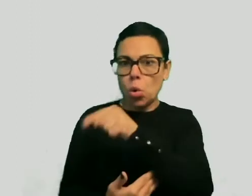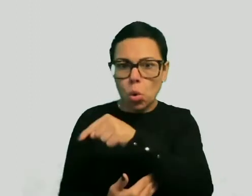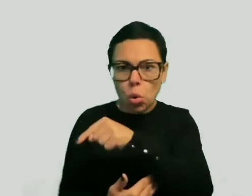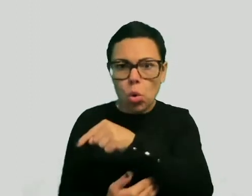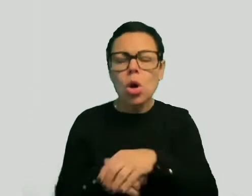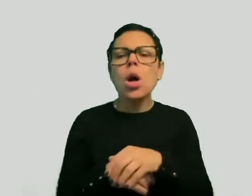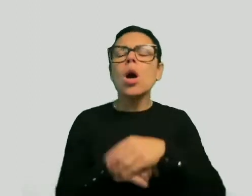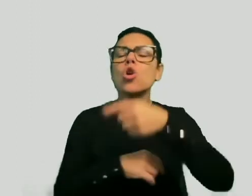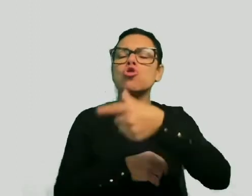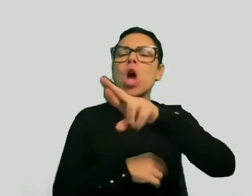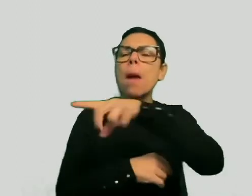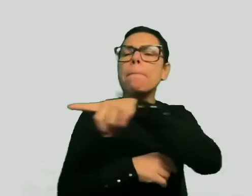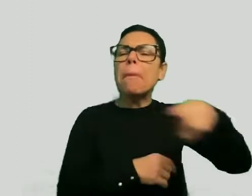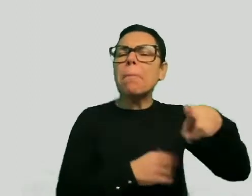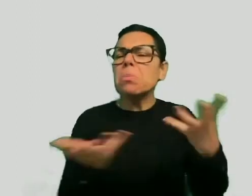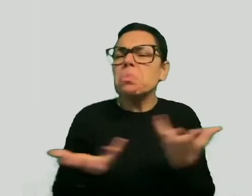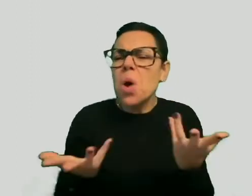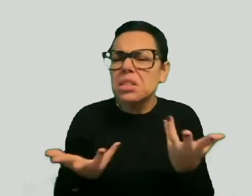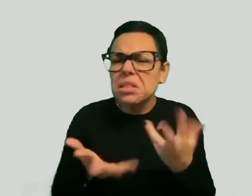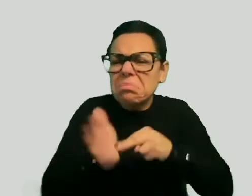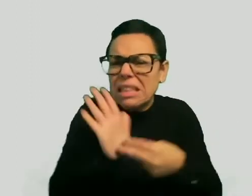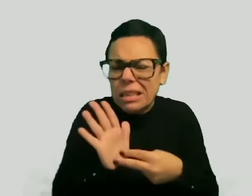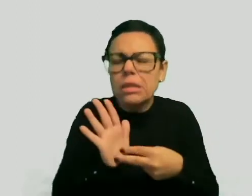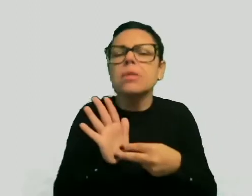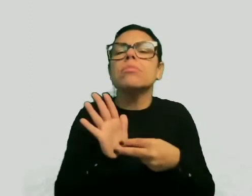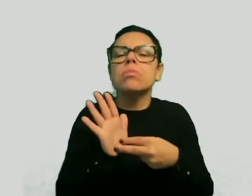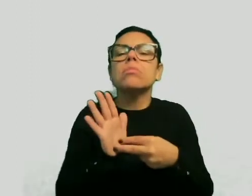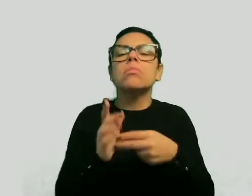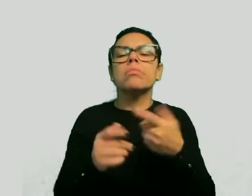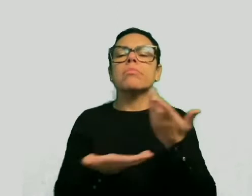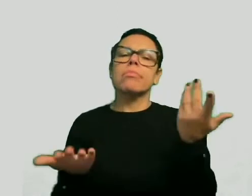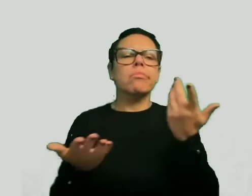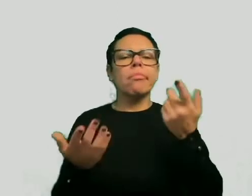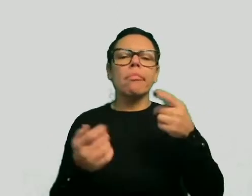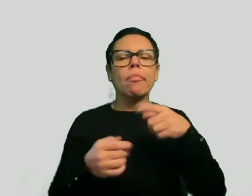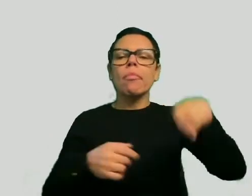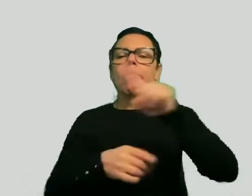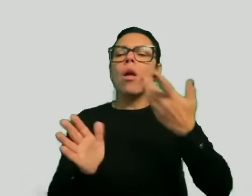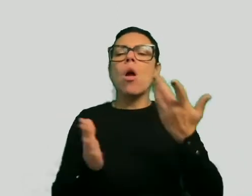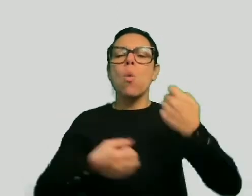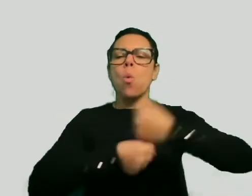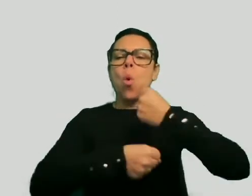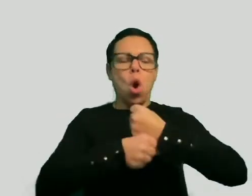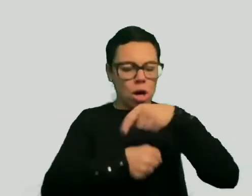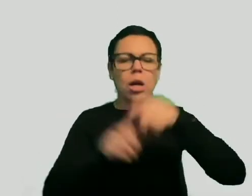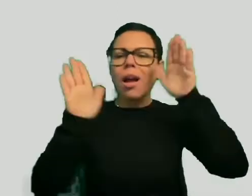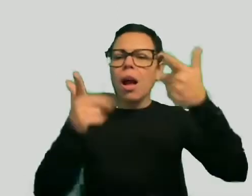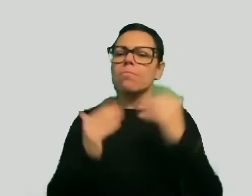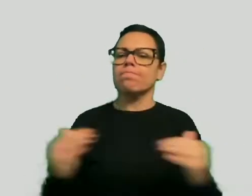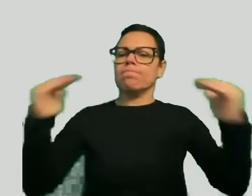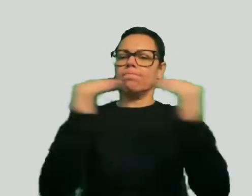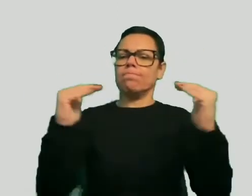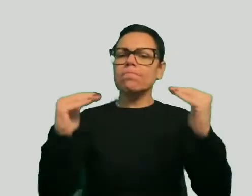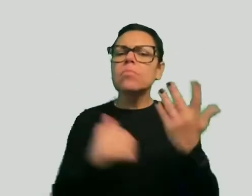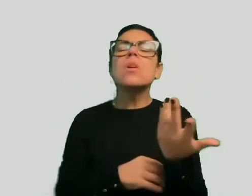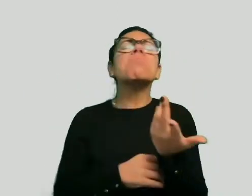Procurement, are these 4 letters, and GRPP in short means public contracts, public procurement that is designed